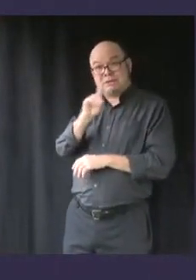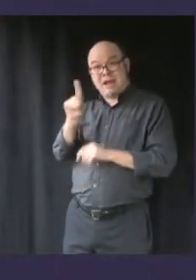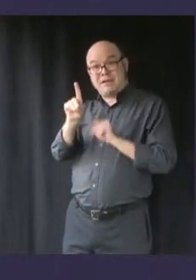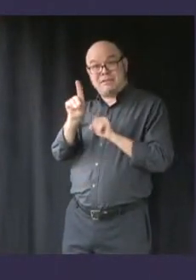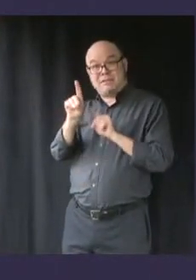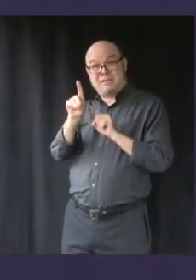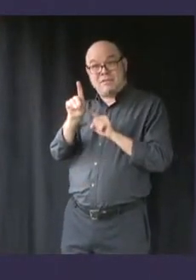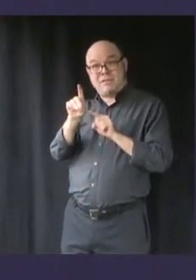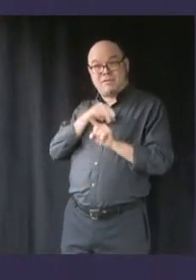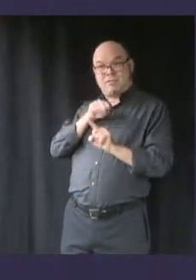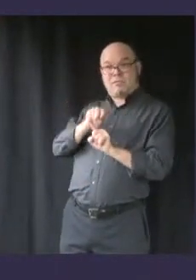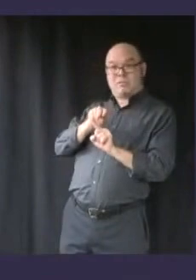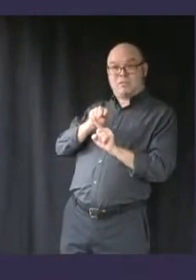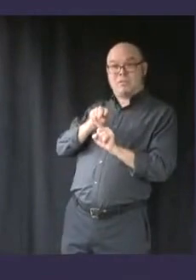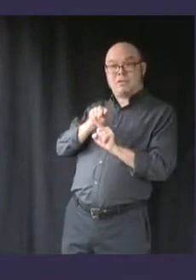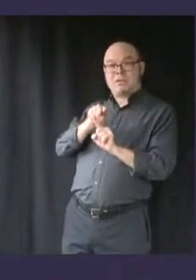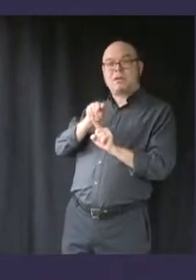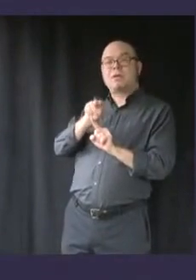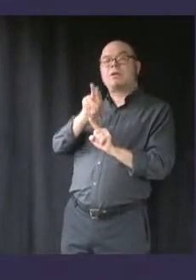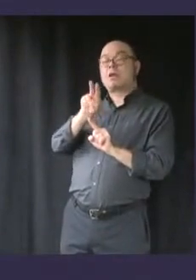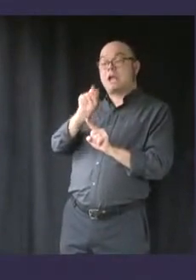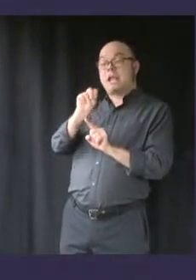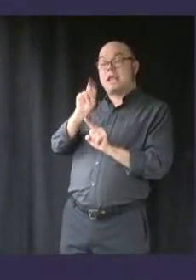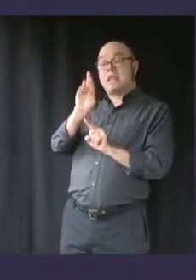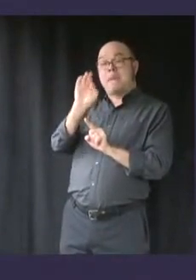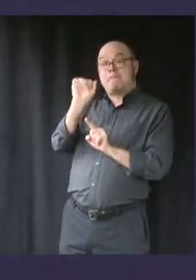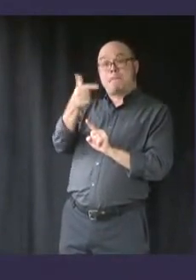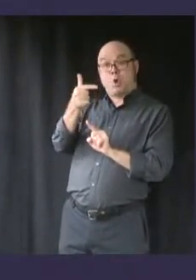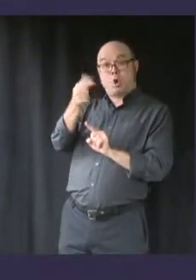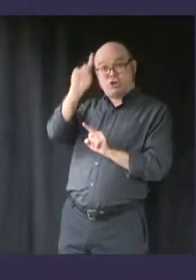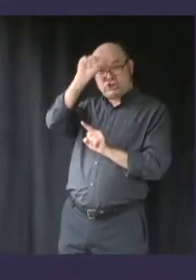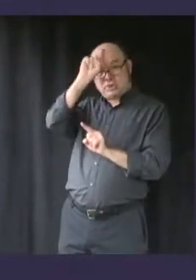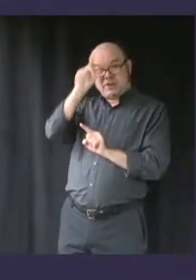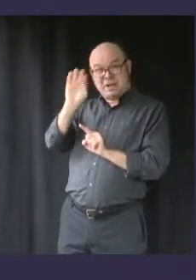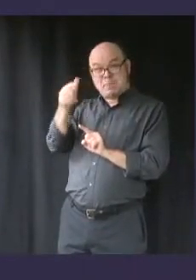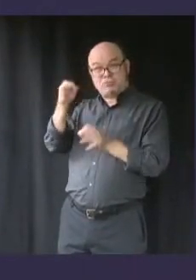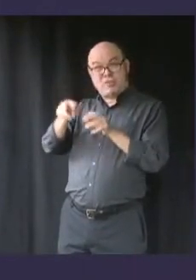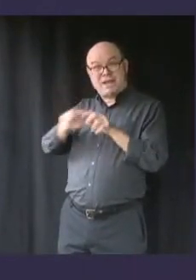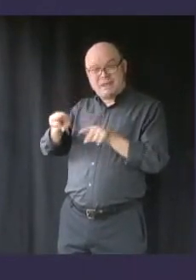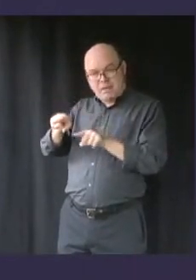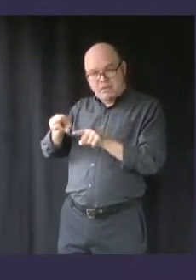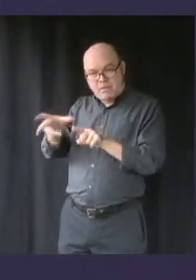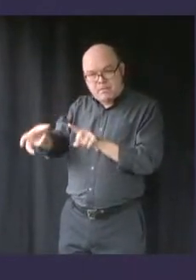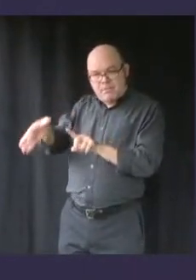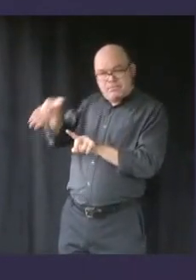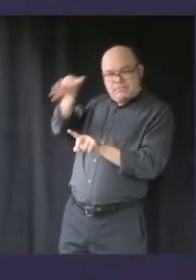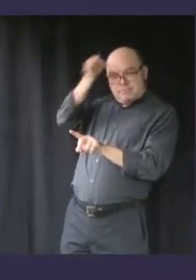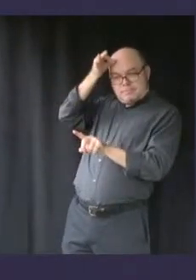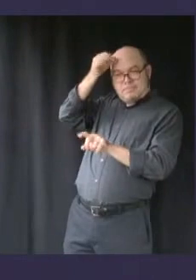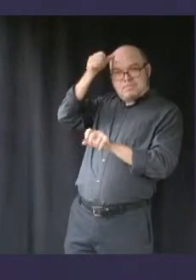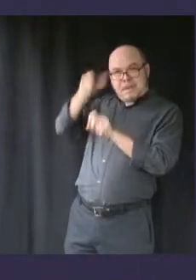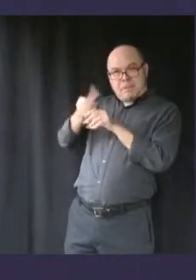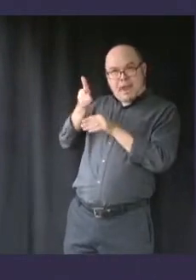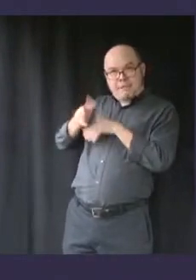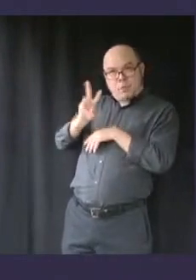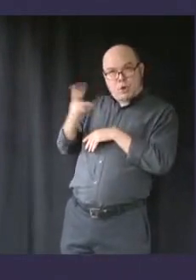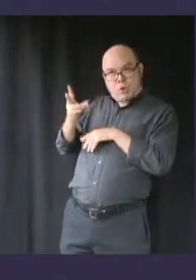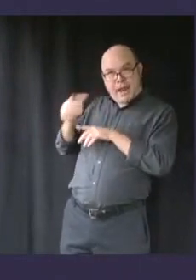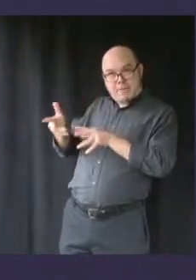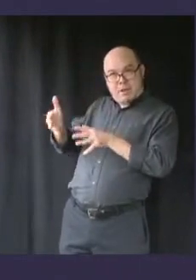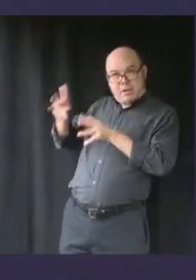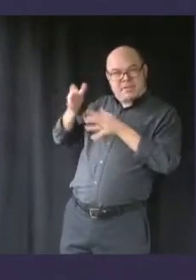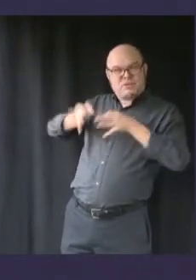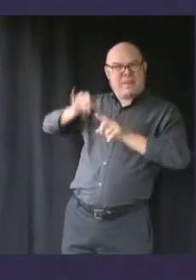learned." So today, through this center, we renew our commitment to the universal values of human rights. We